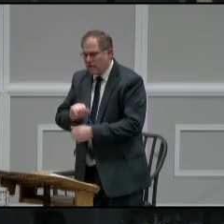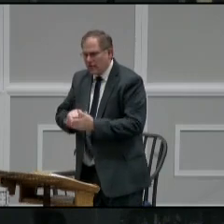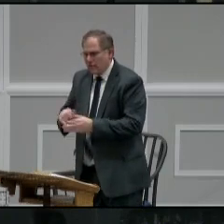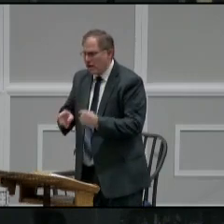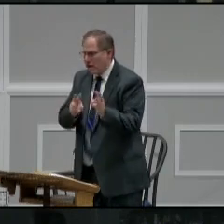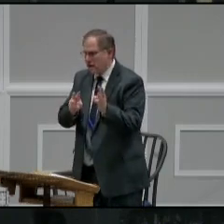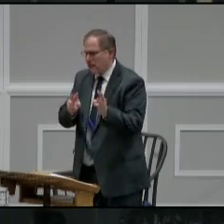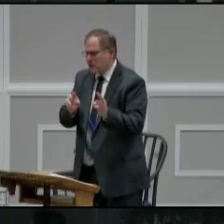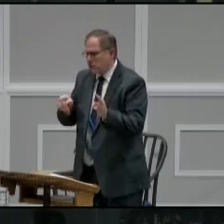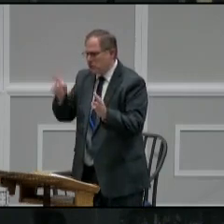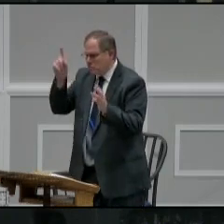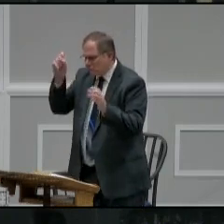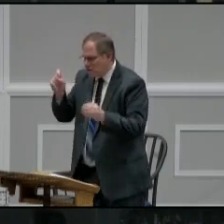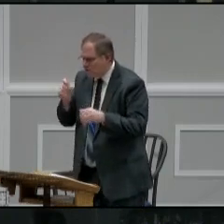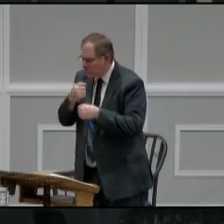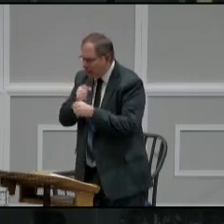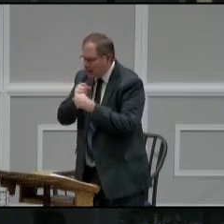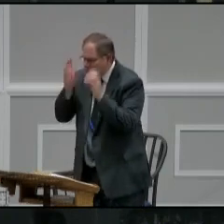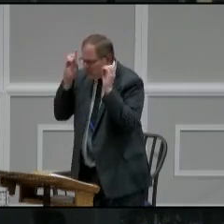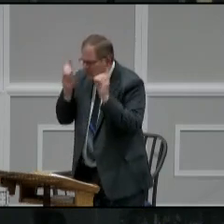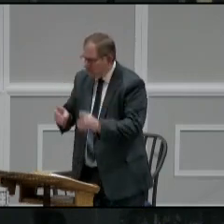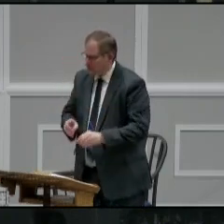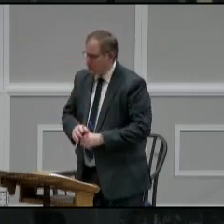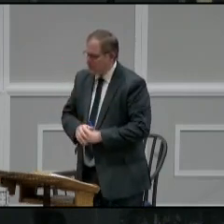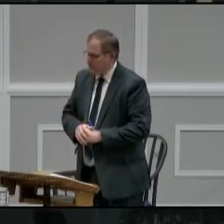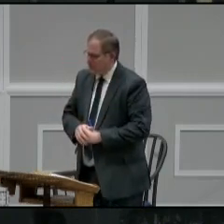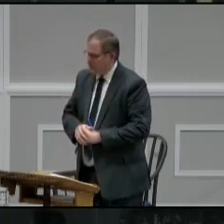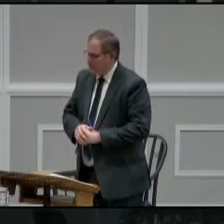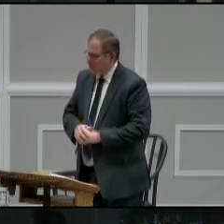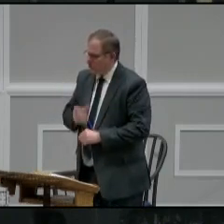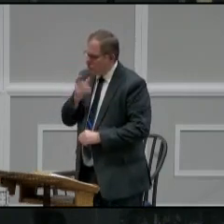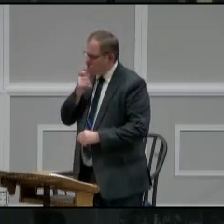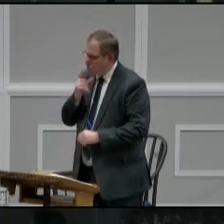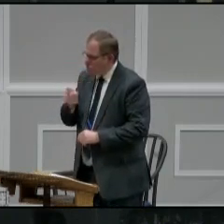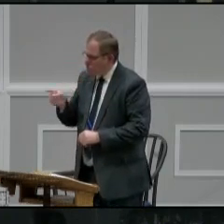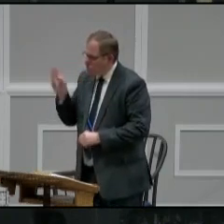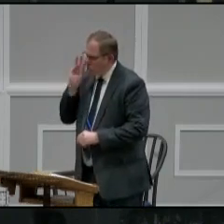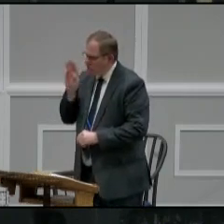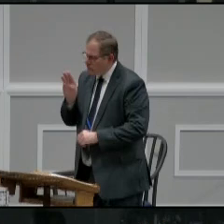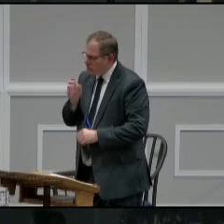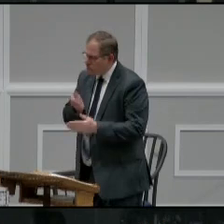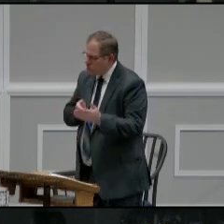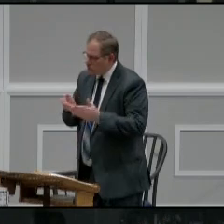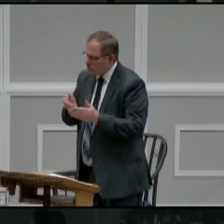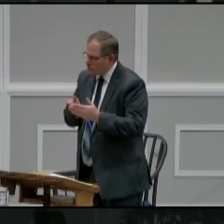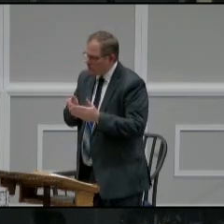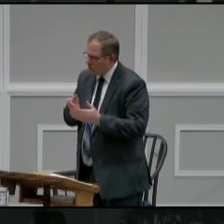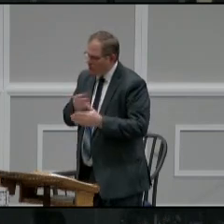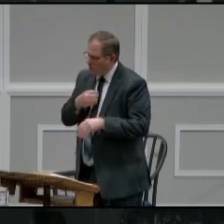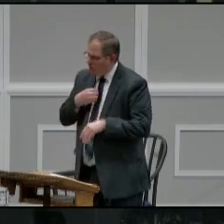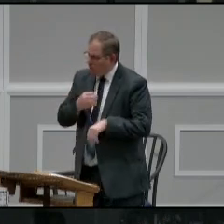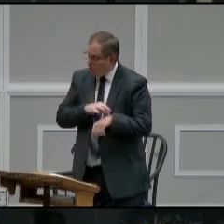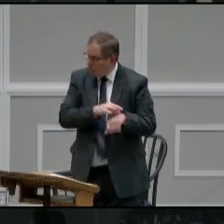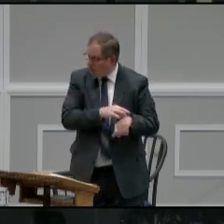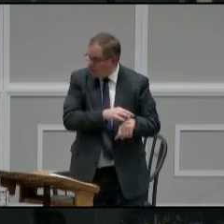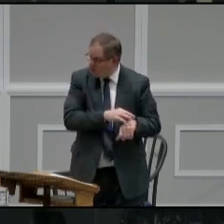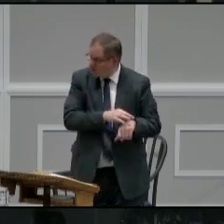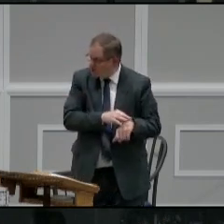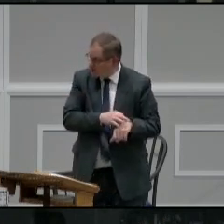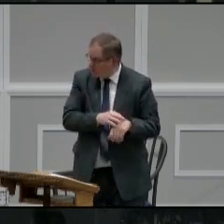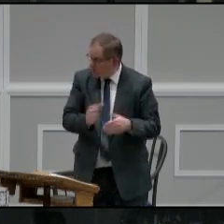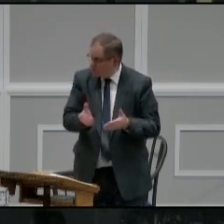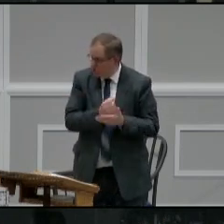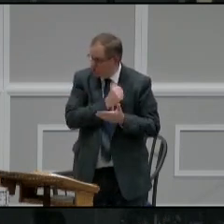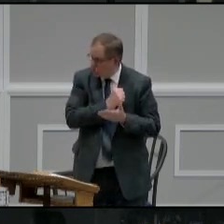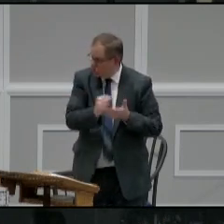We must make a decision. But realize a decision to serve our flesh is a decision that will corrupt